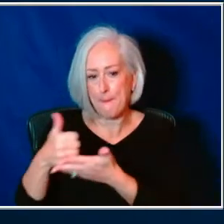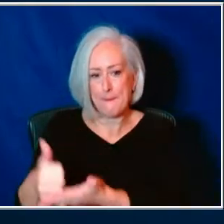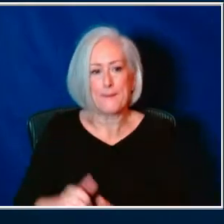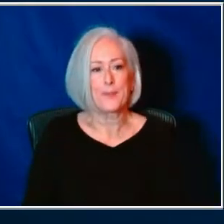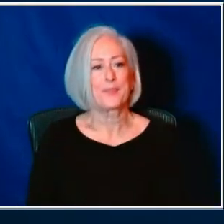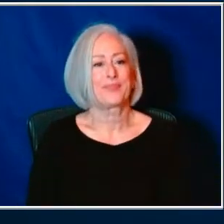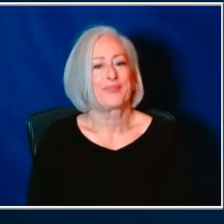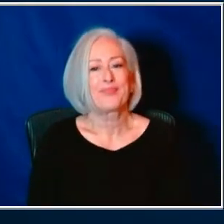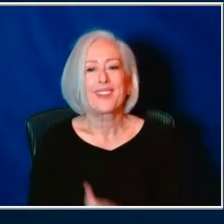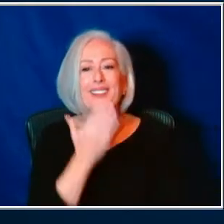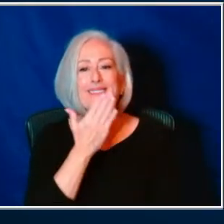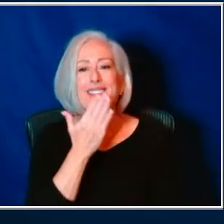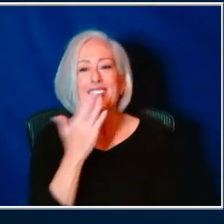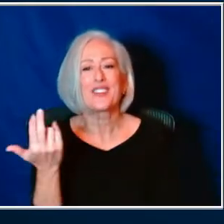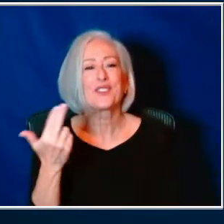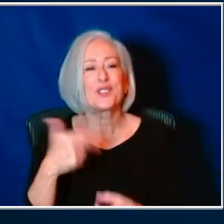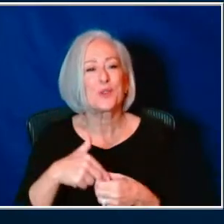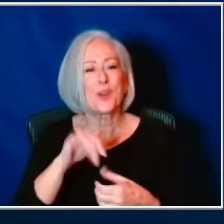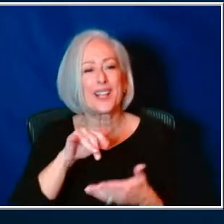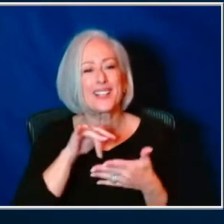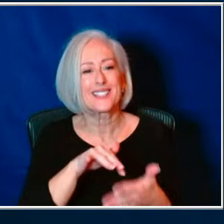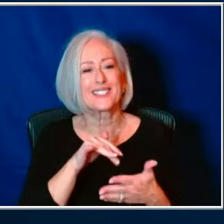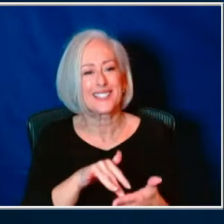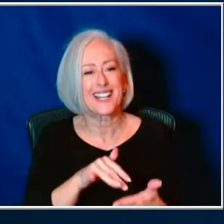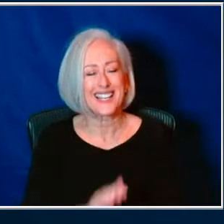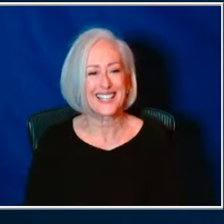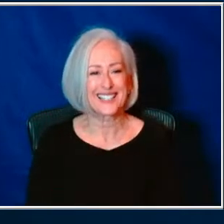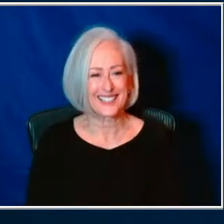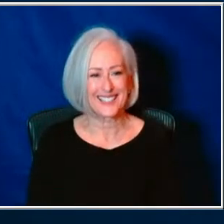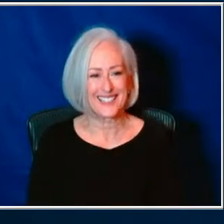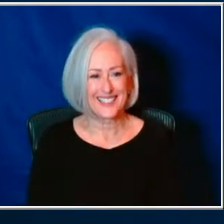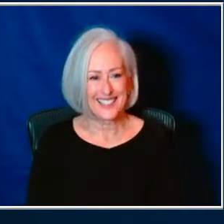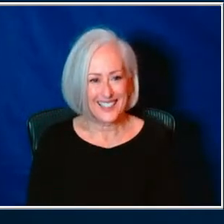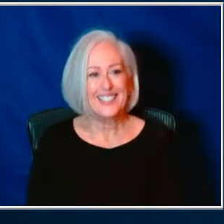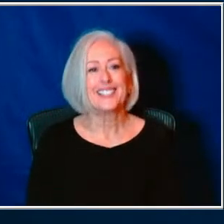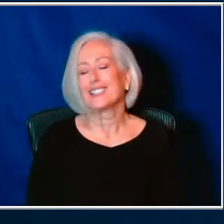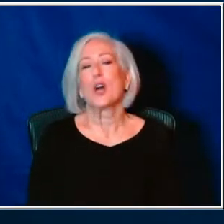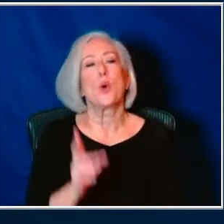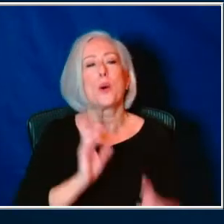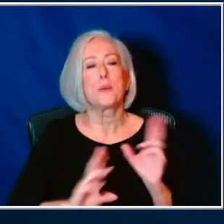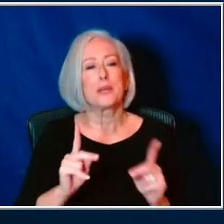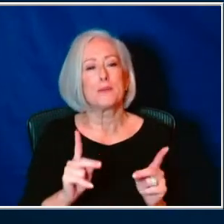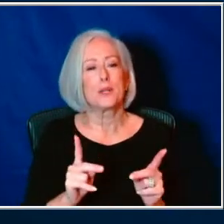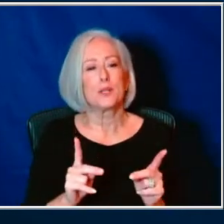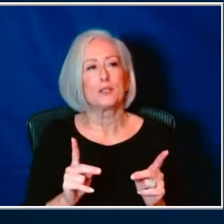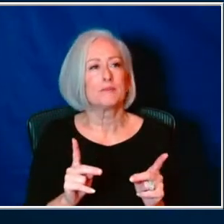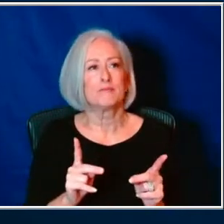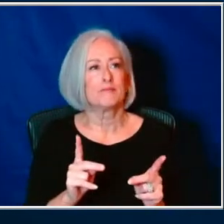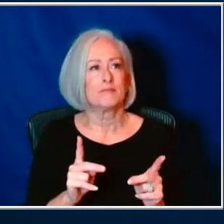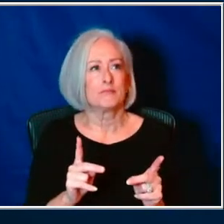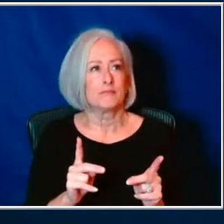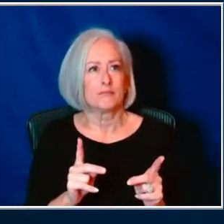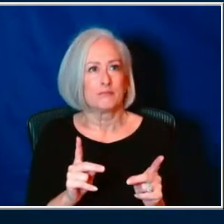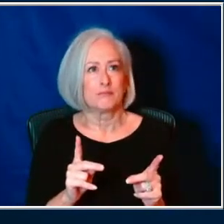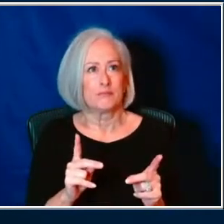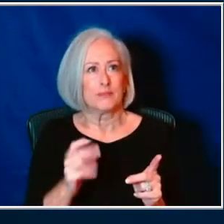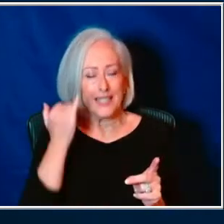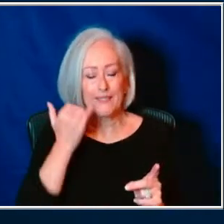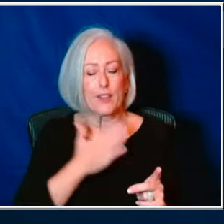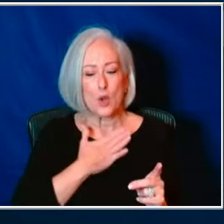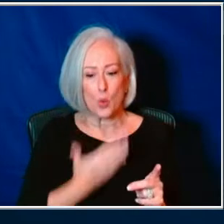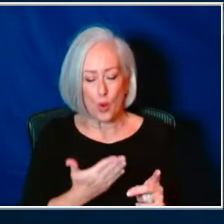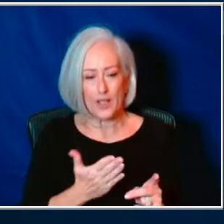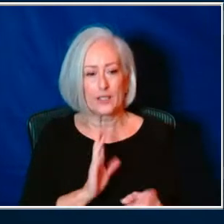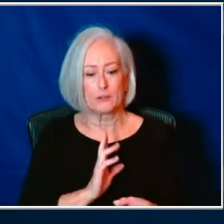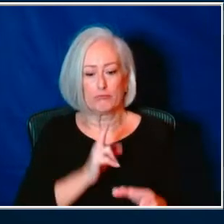Well, thank you for being in it. And my gosh, without people being willing to participate in research, we never get to really cool advances